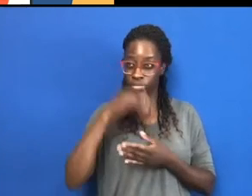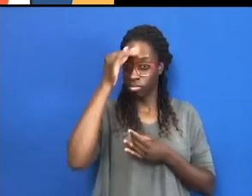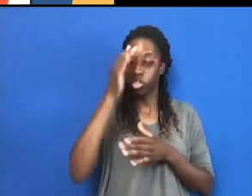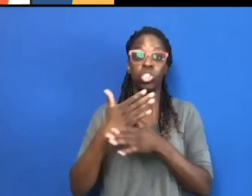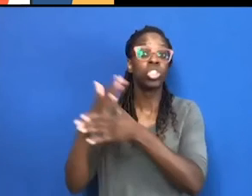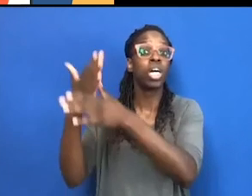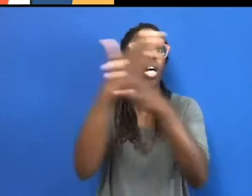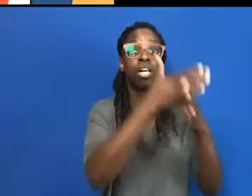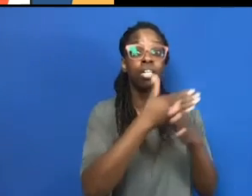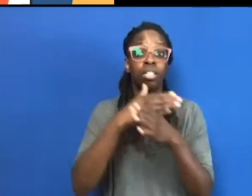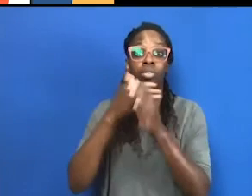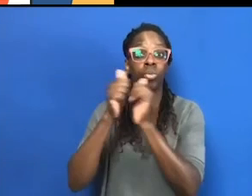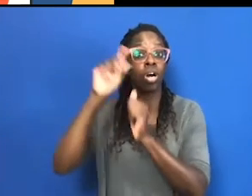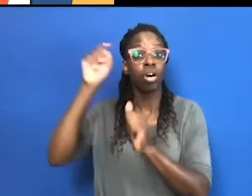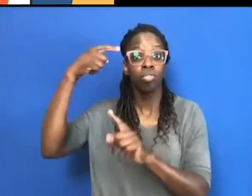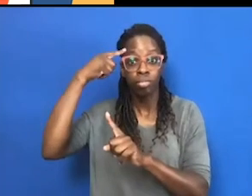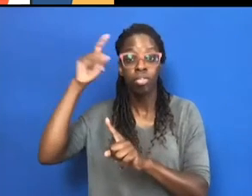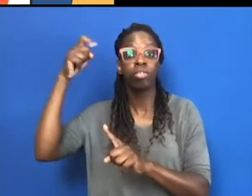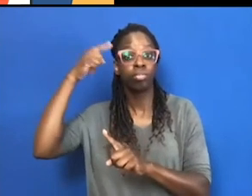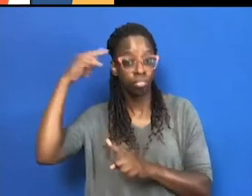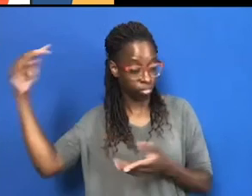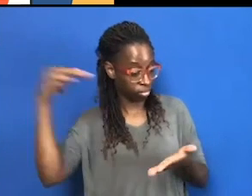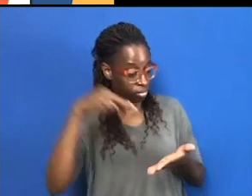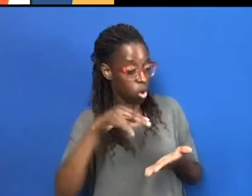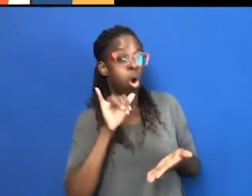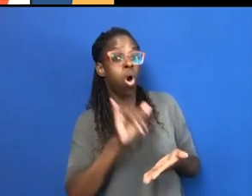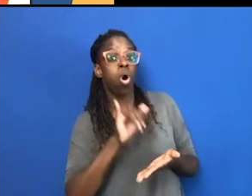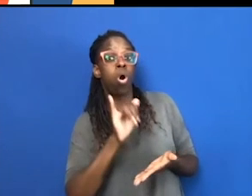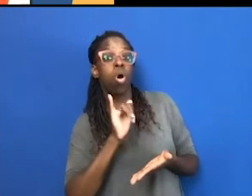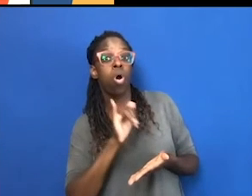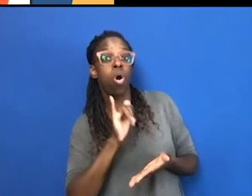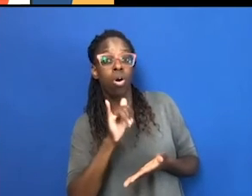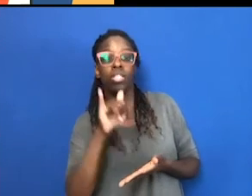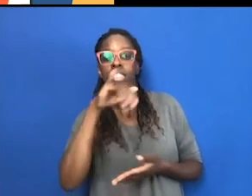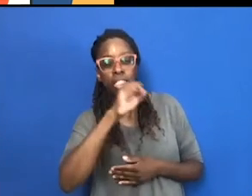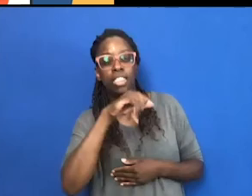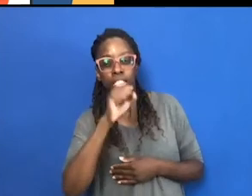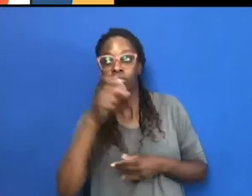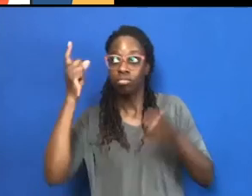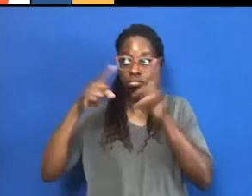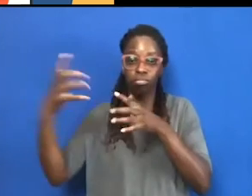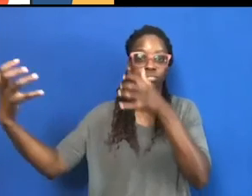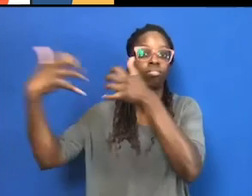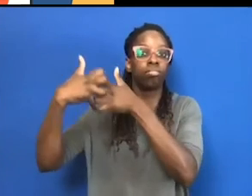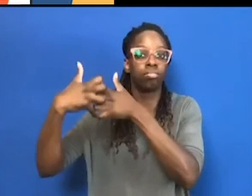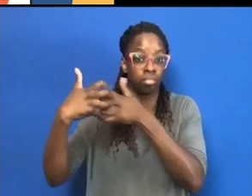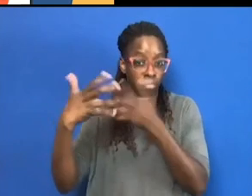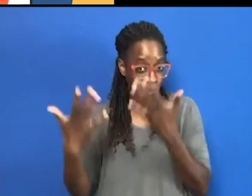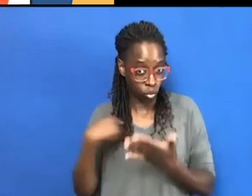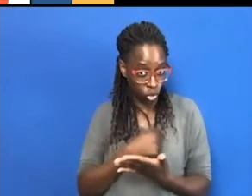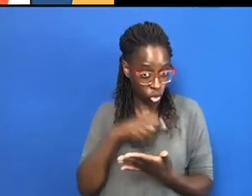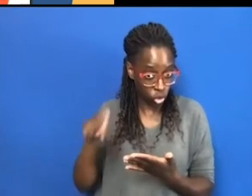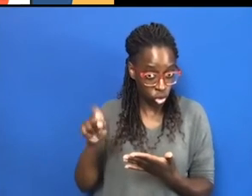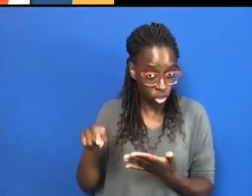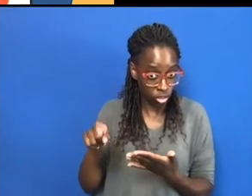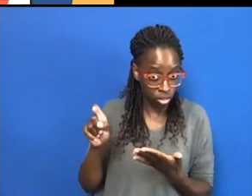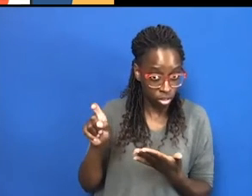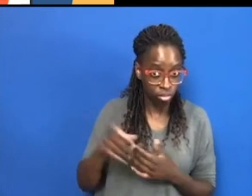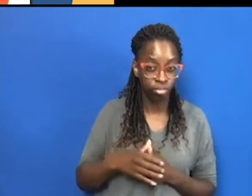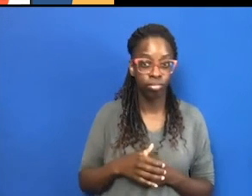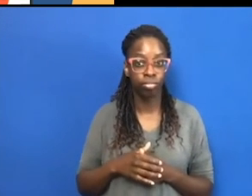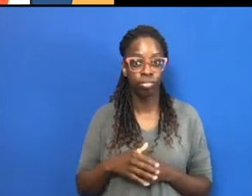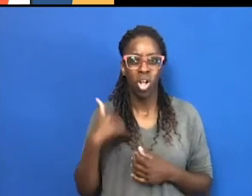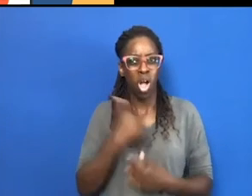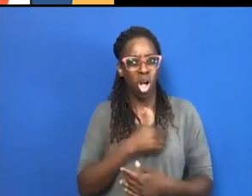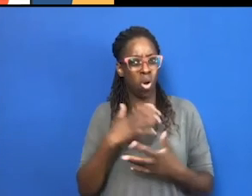practitioners embrace the science, technology, and engineering learning that they're probably already engaging in with their students and children, and